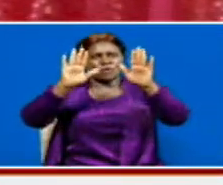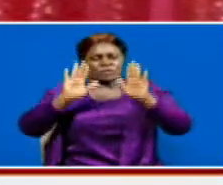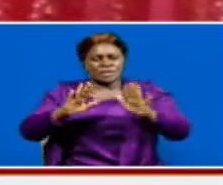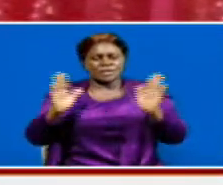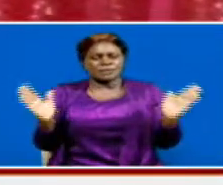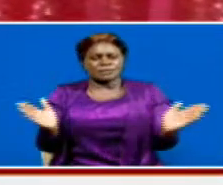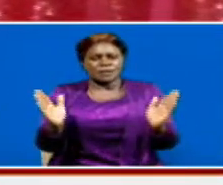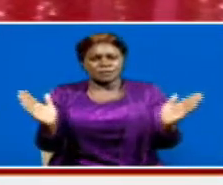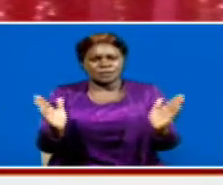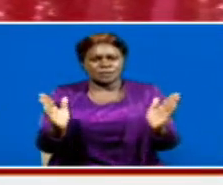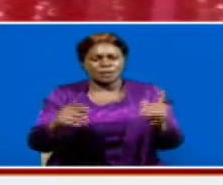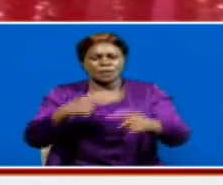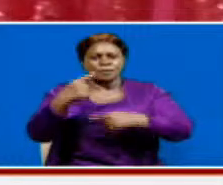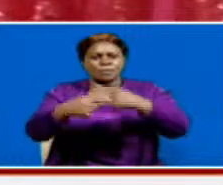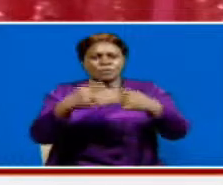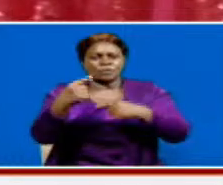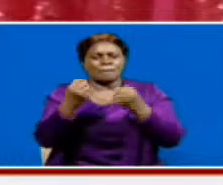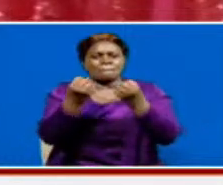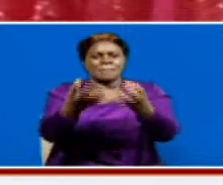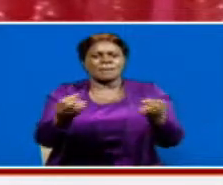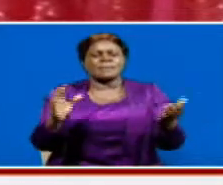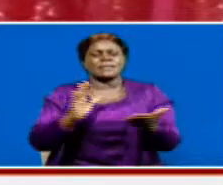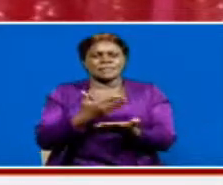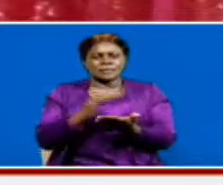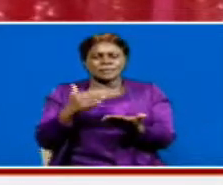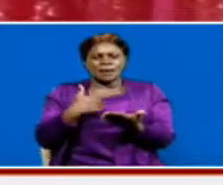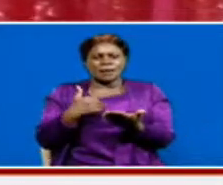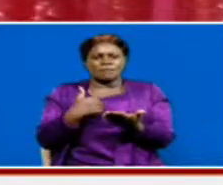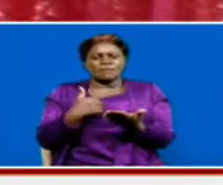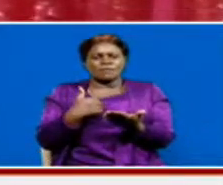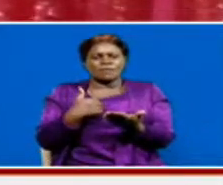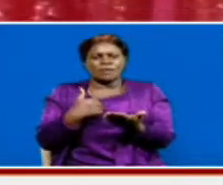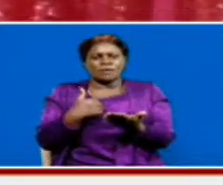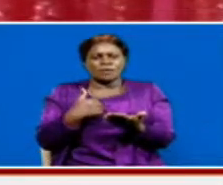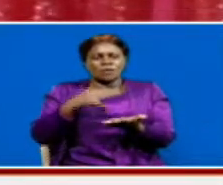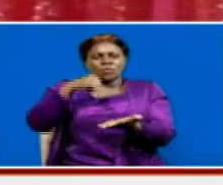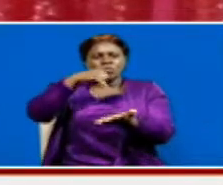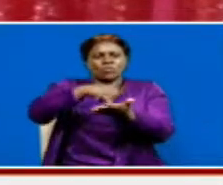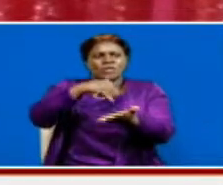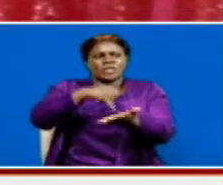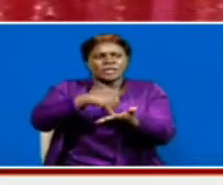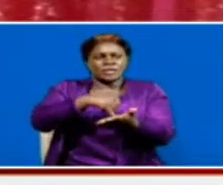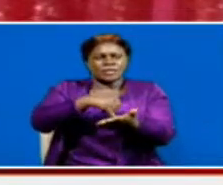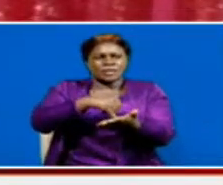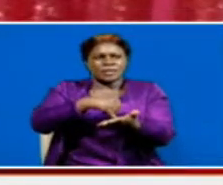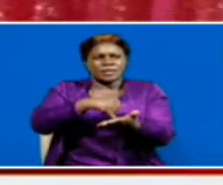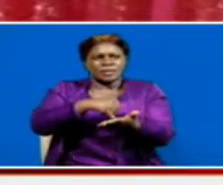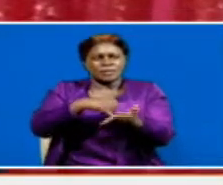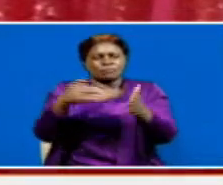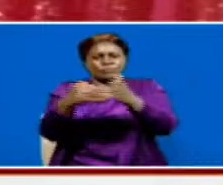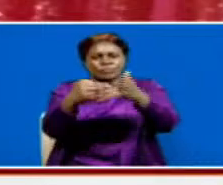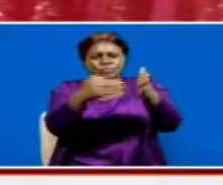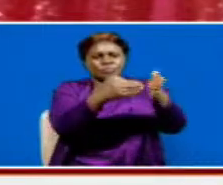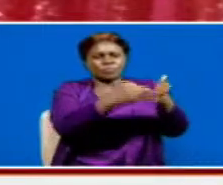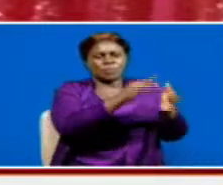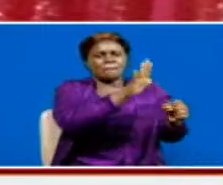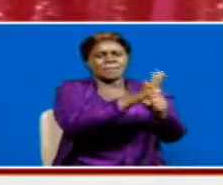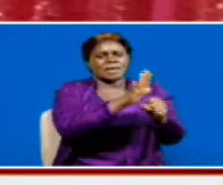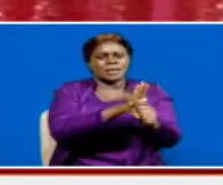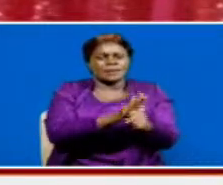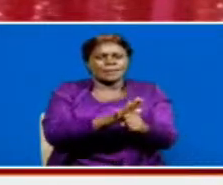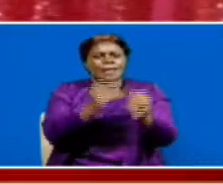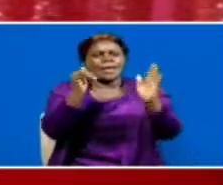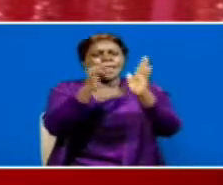encouraging progress across many sectors in the midst of daunting setbacks.